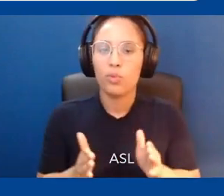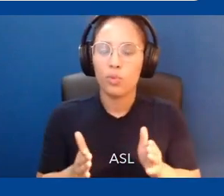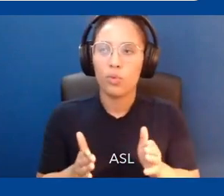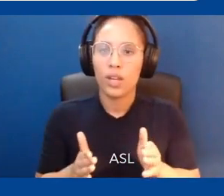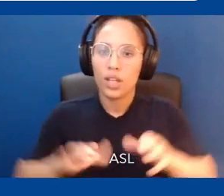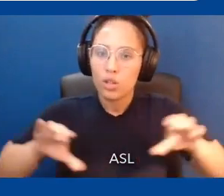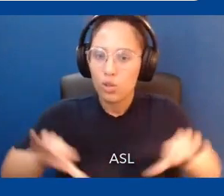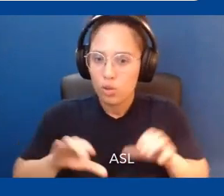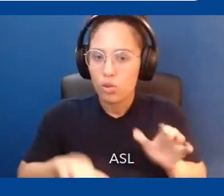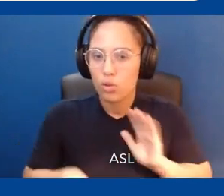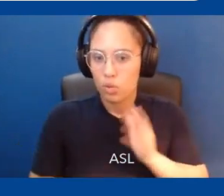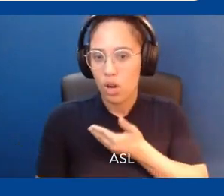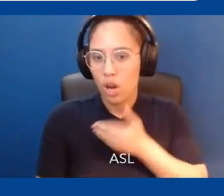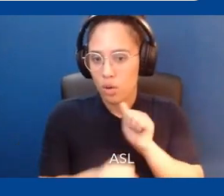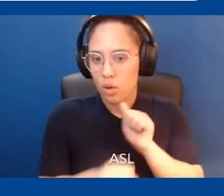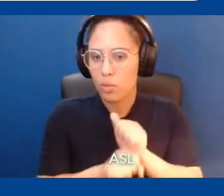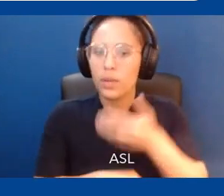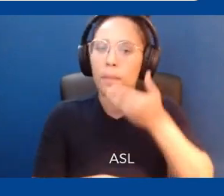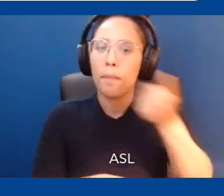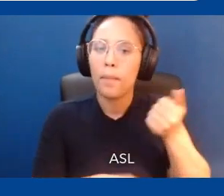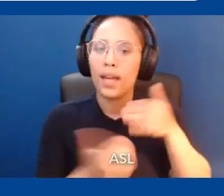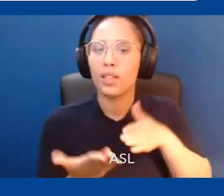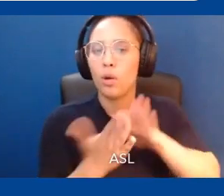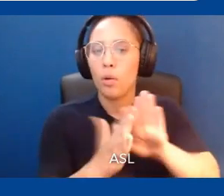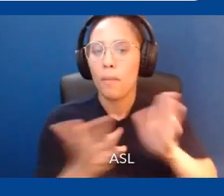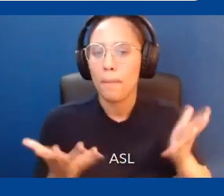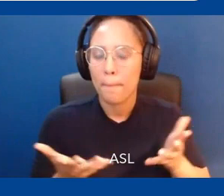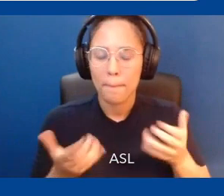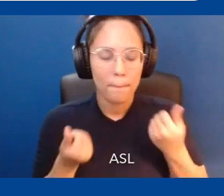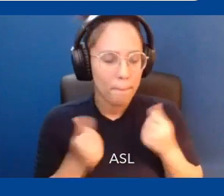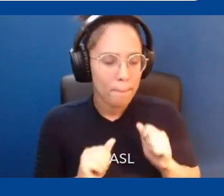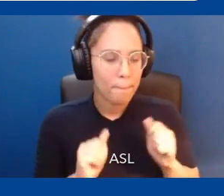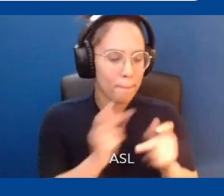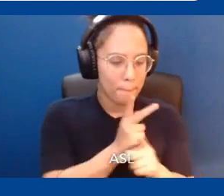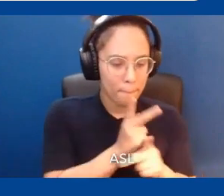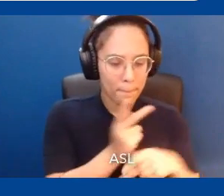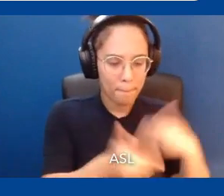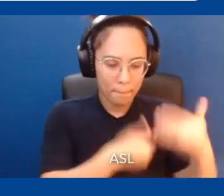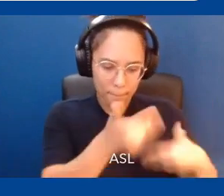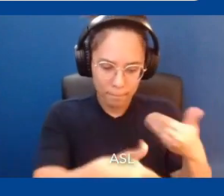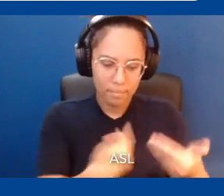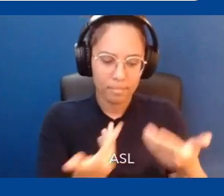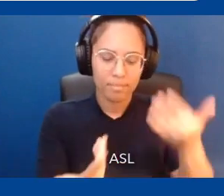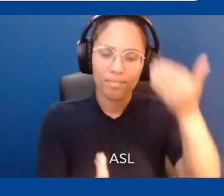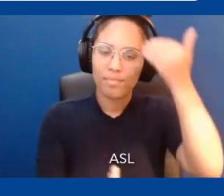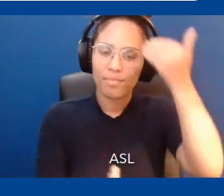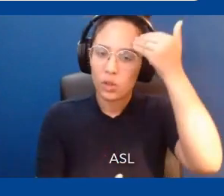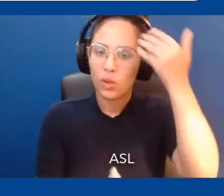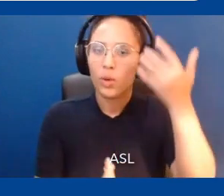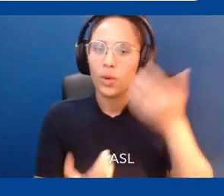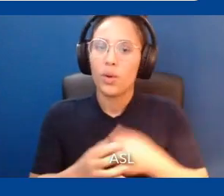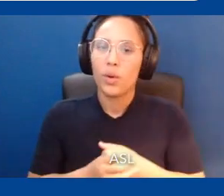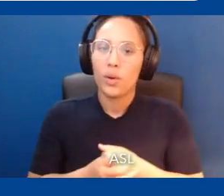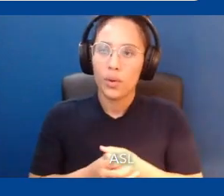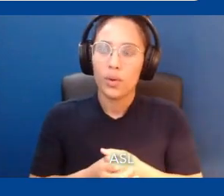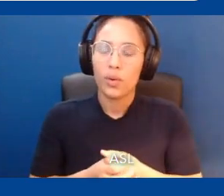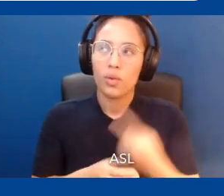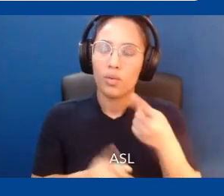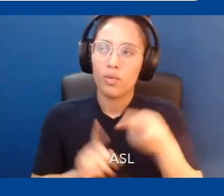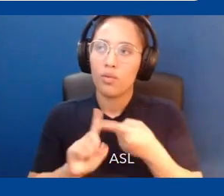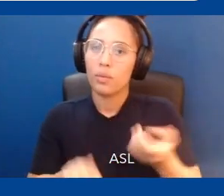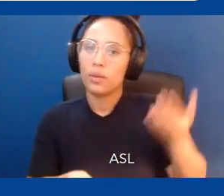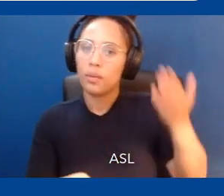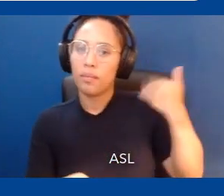to do this. I think because the thing that they demand from the expedition or